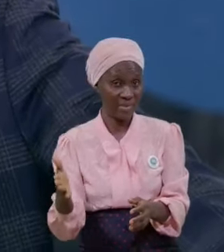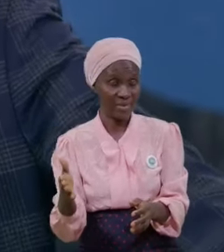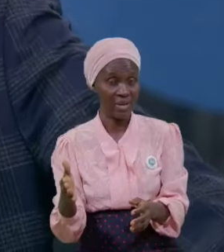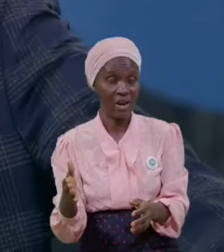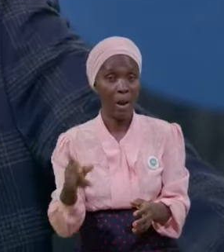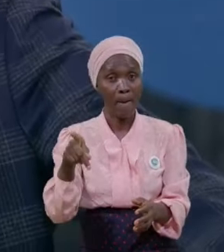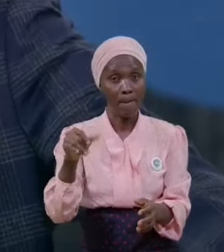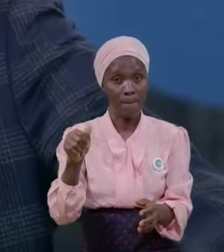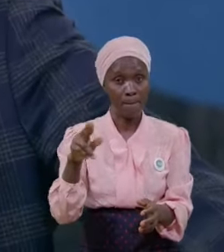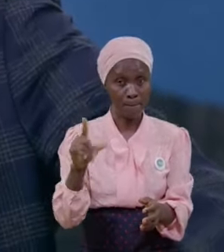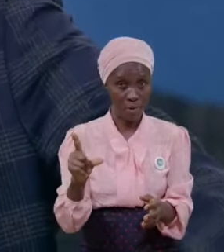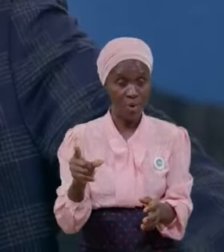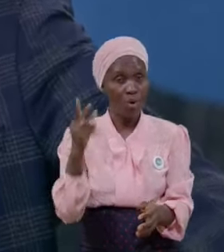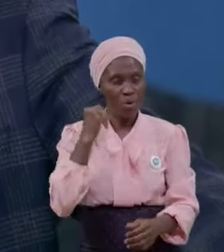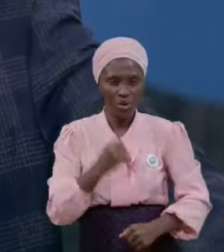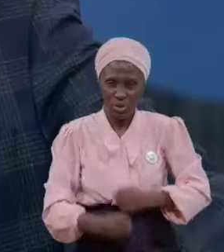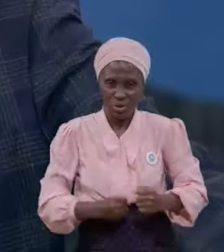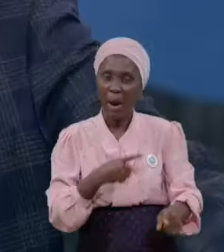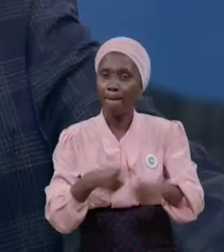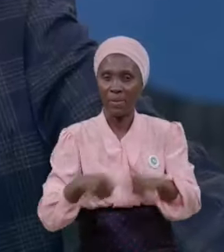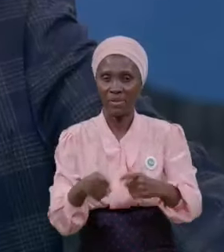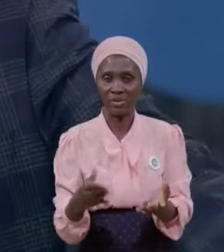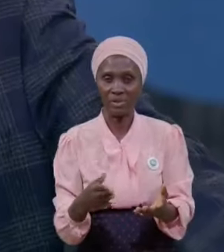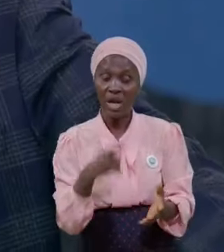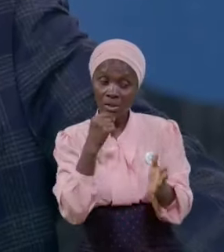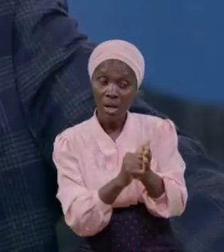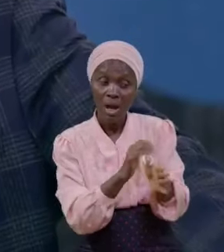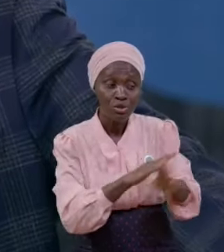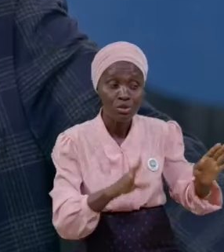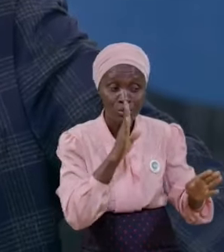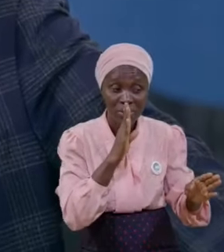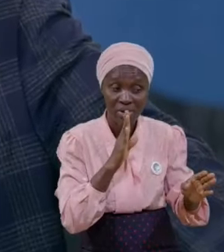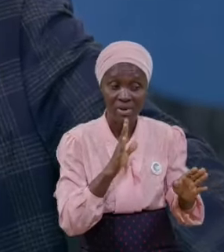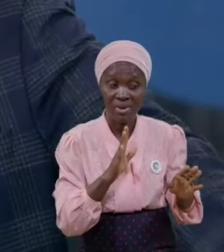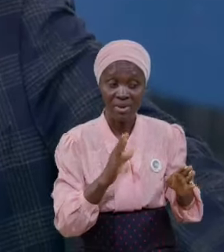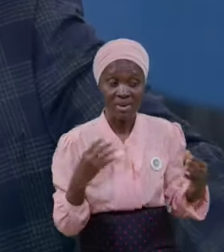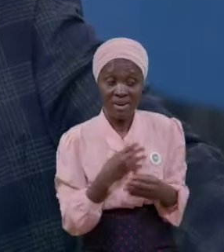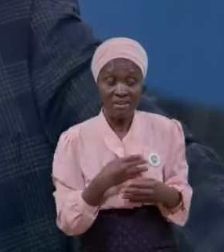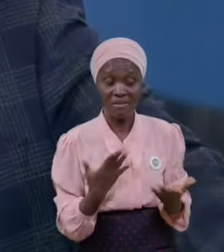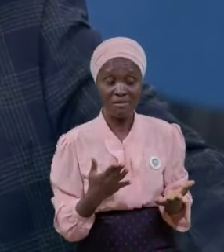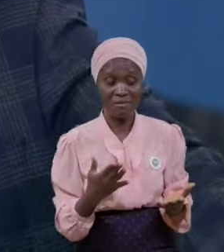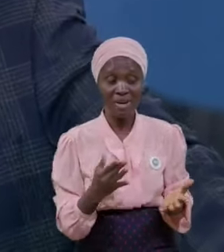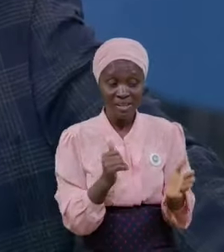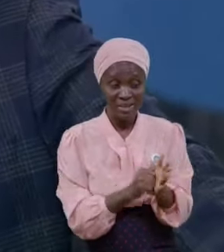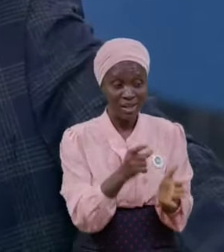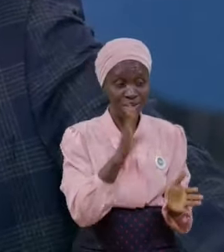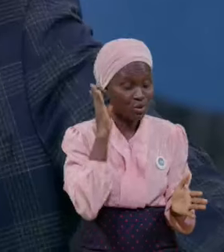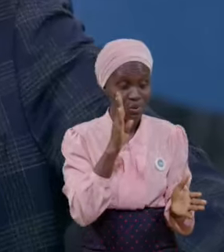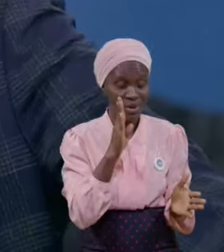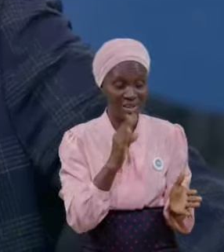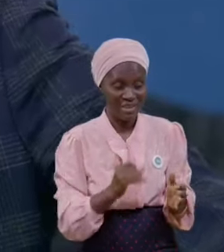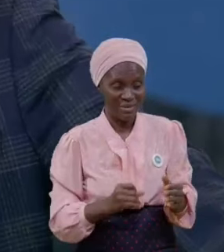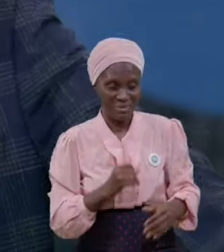same chain. I'm an apostle. You are becoming an ambassador of Christ. And you are going to become